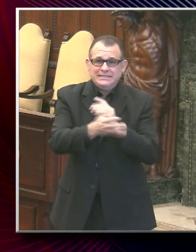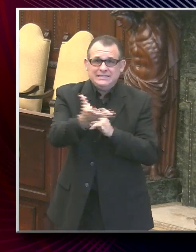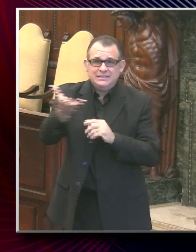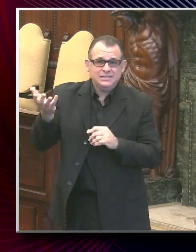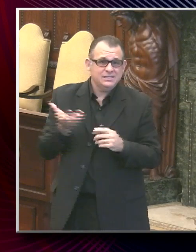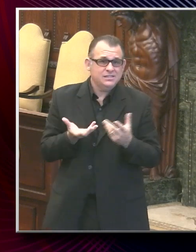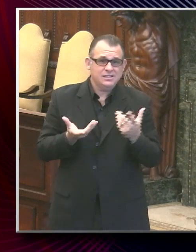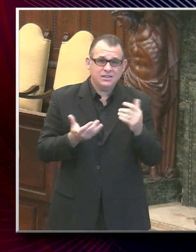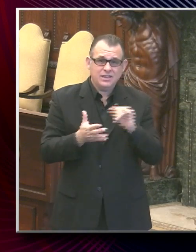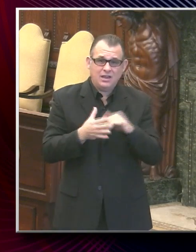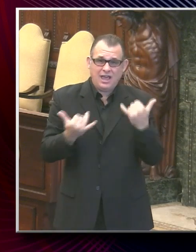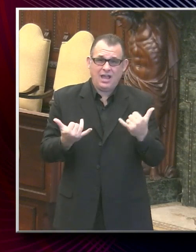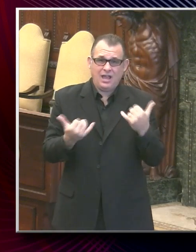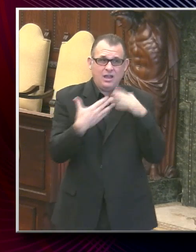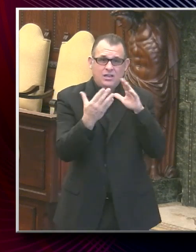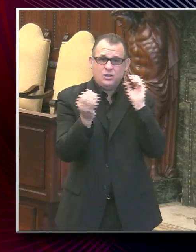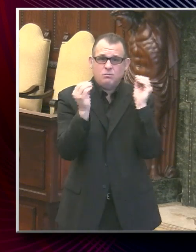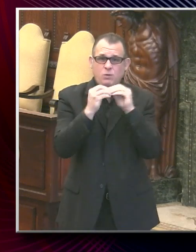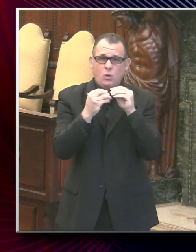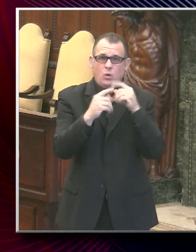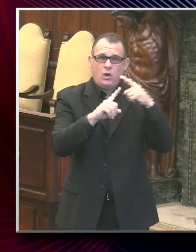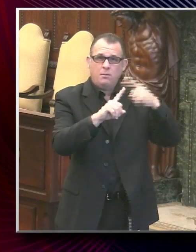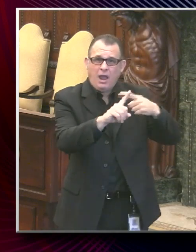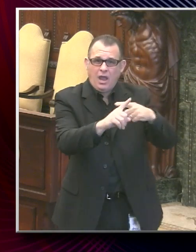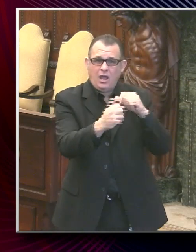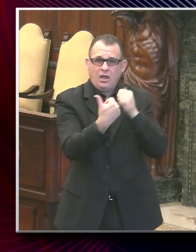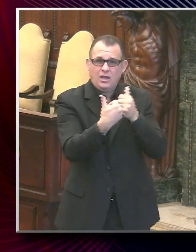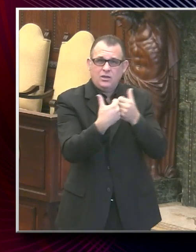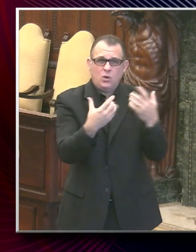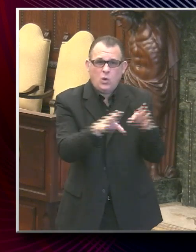now facing more months of closure and downturn of business?